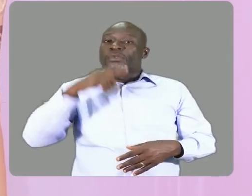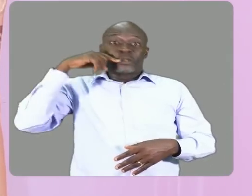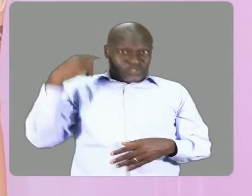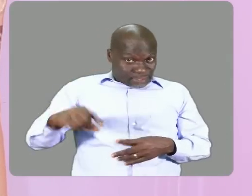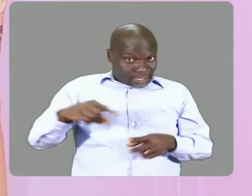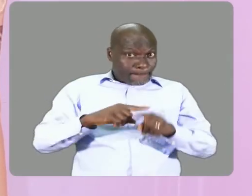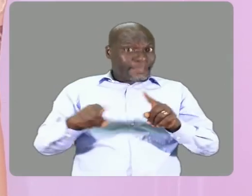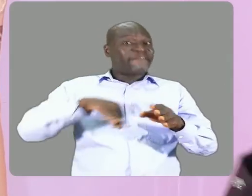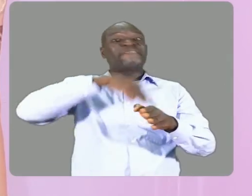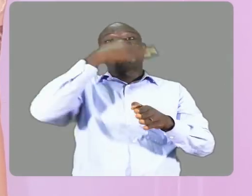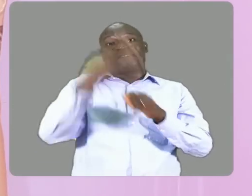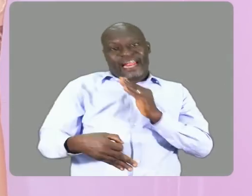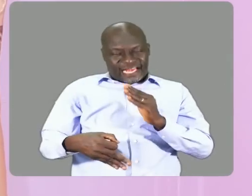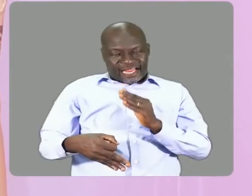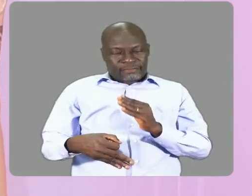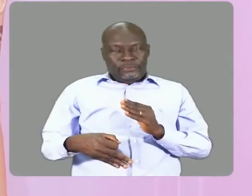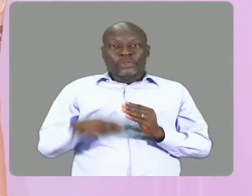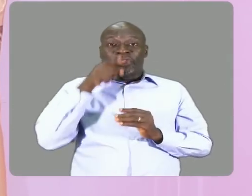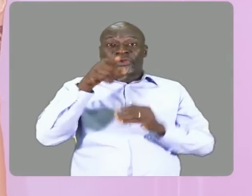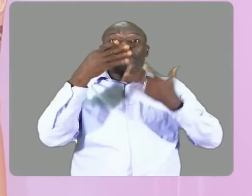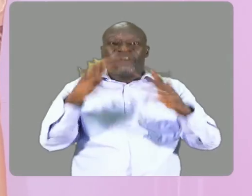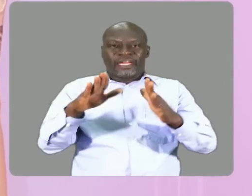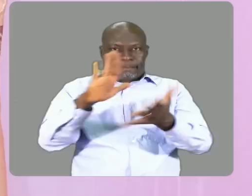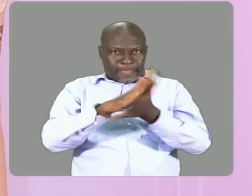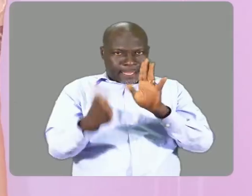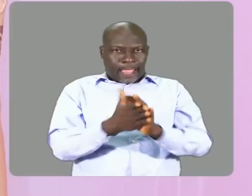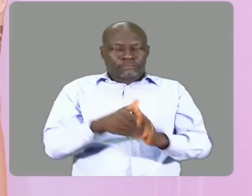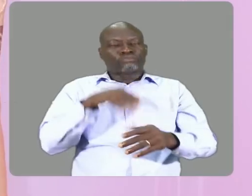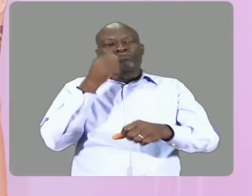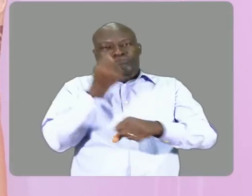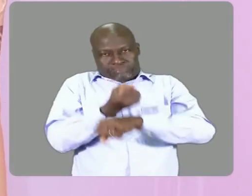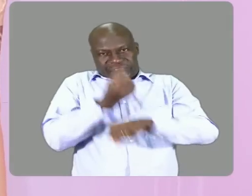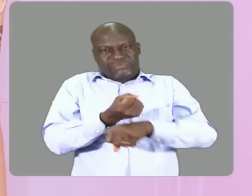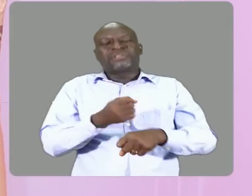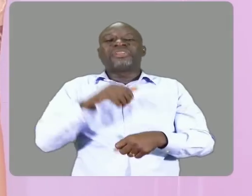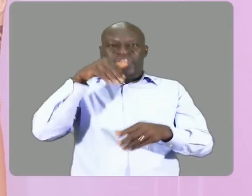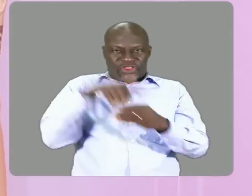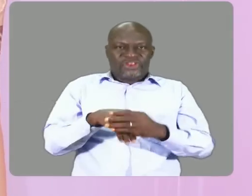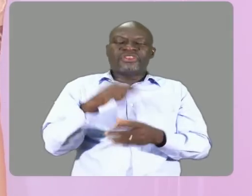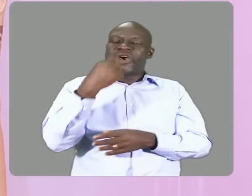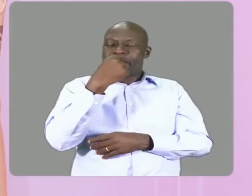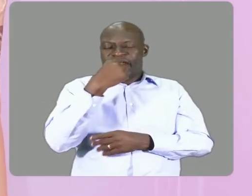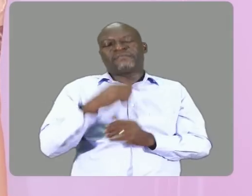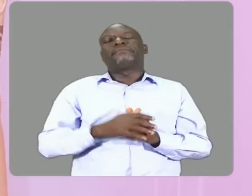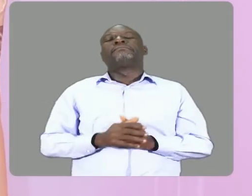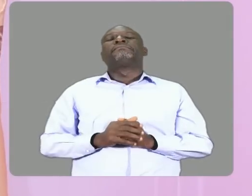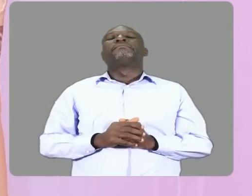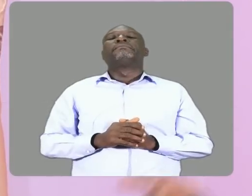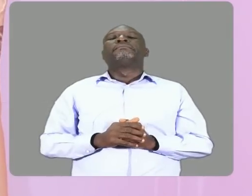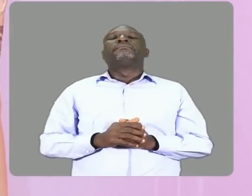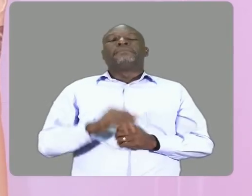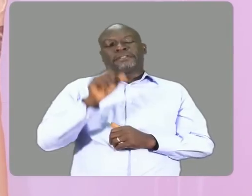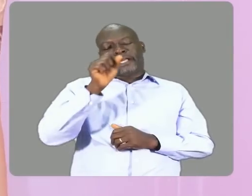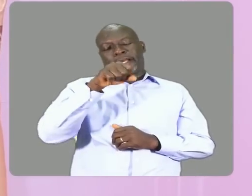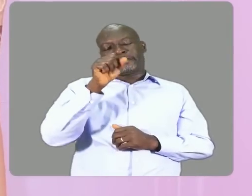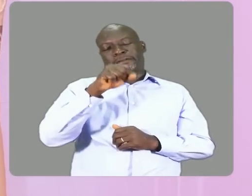aduane no sa odi sha wonum evitiase a wadwen ye o se ede nanso ebekwa